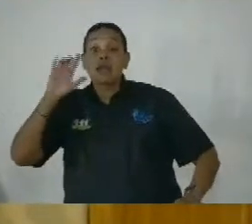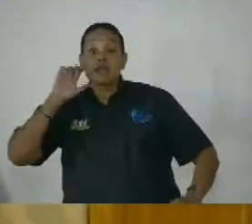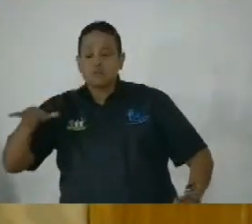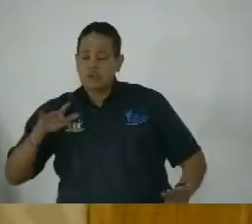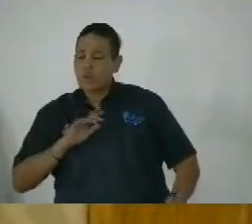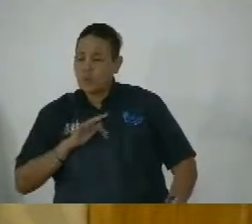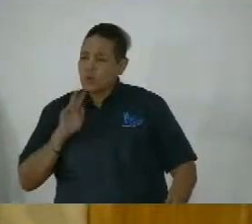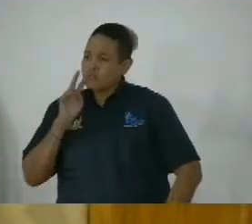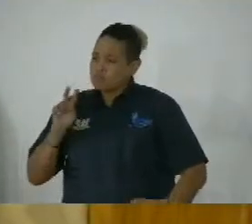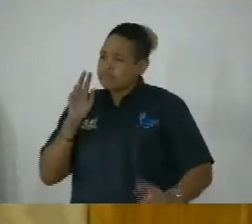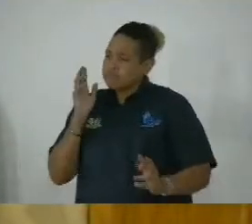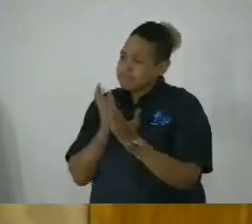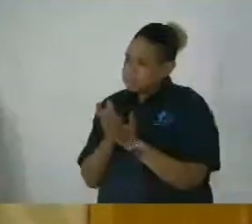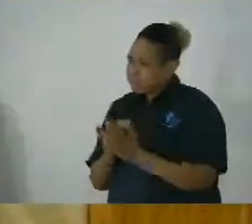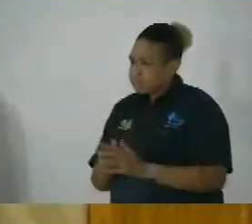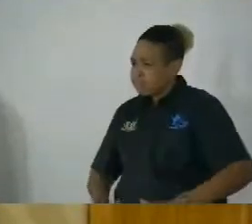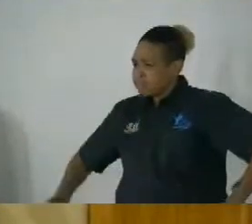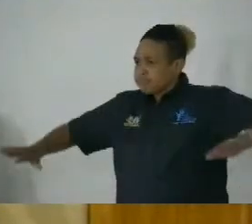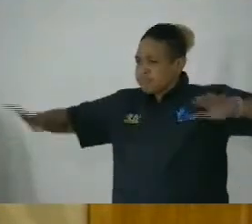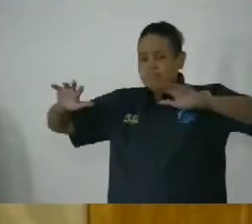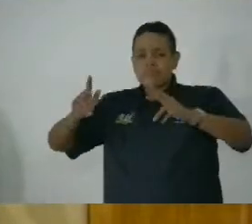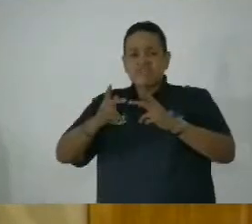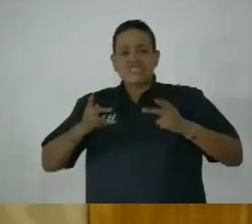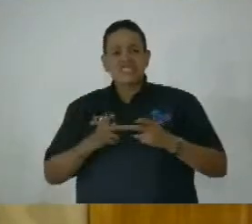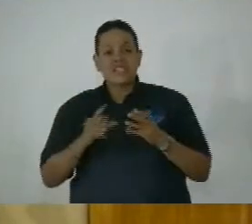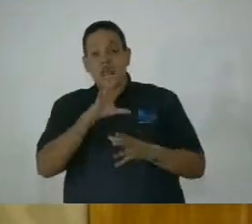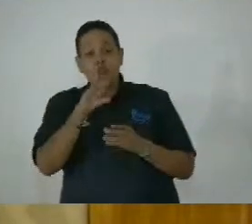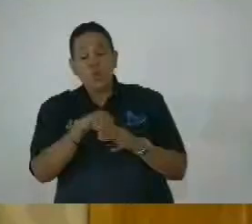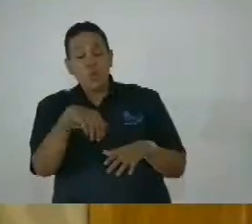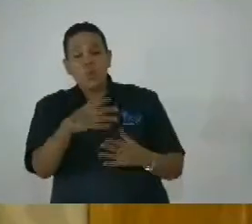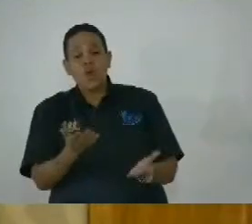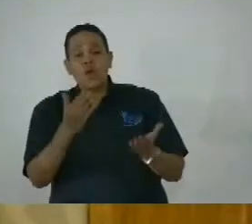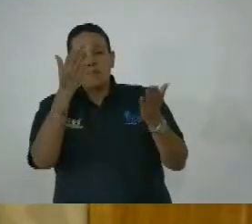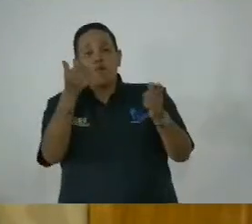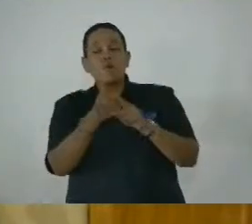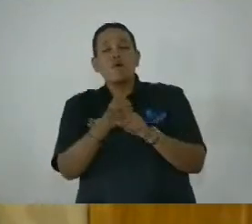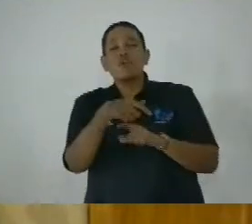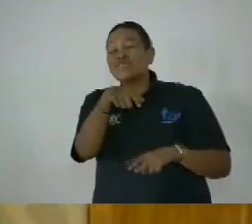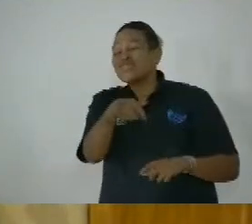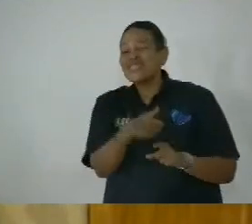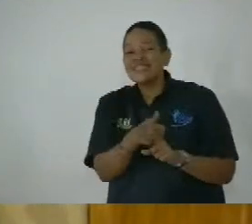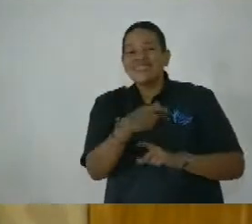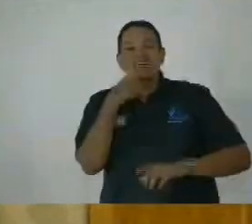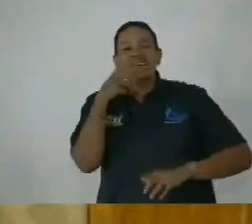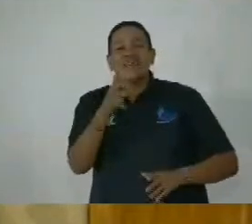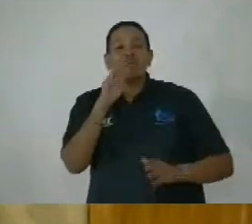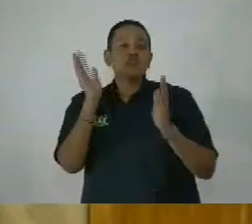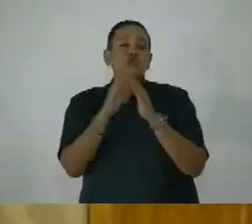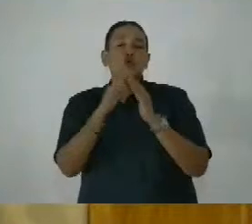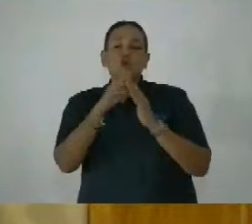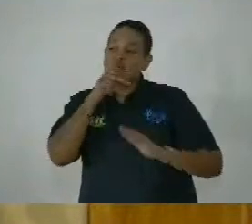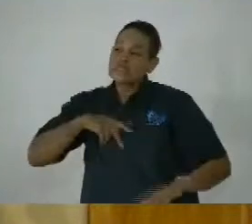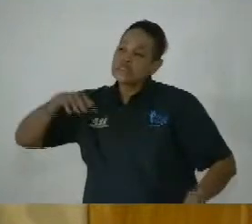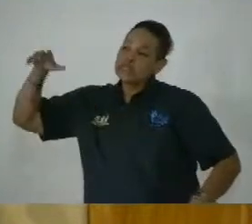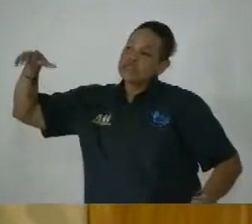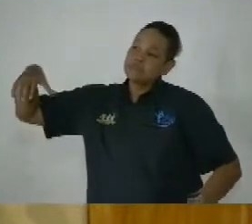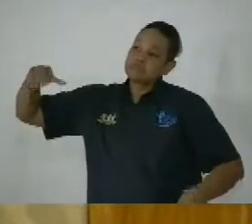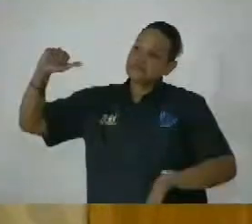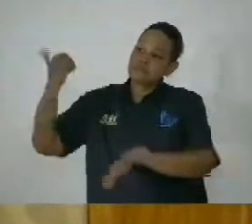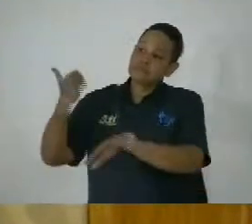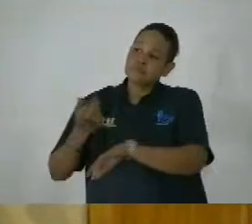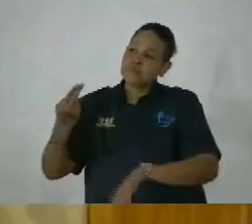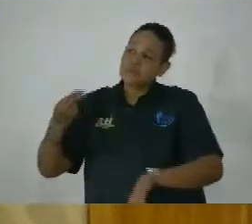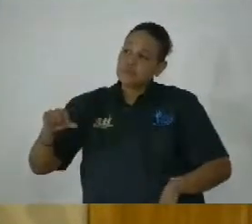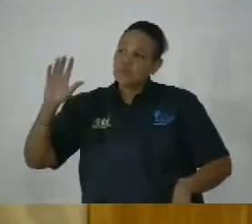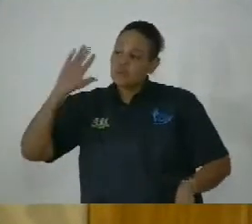aesthetically pleasing facilities. Yes. These include the proposed plaza will still be earmarked for downtown Kingston. At first, I